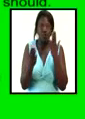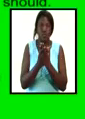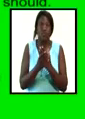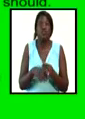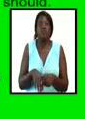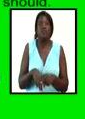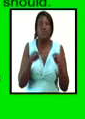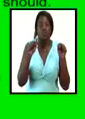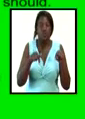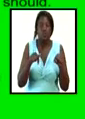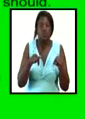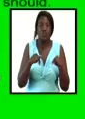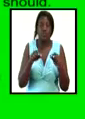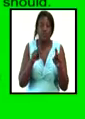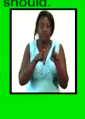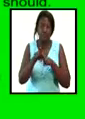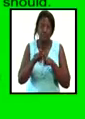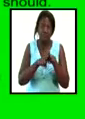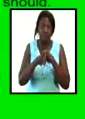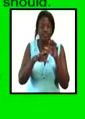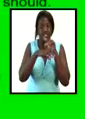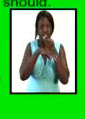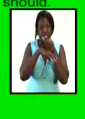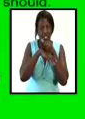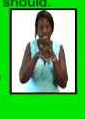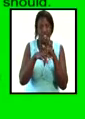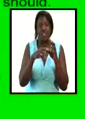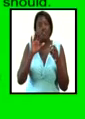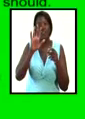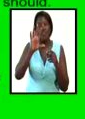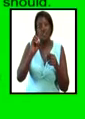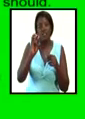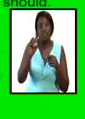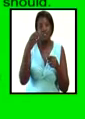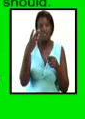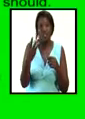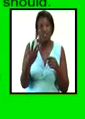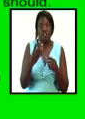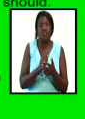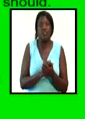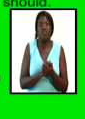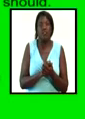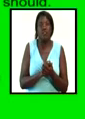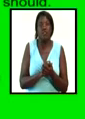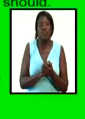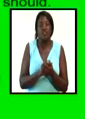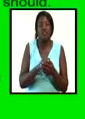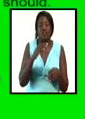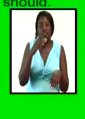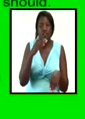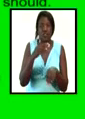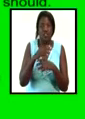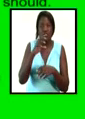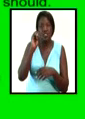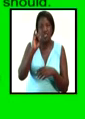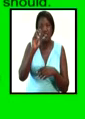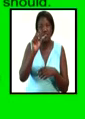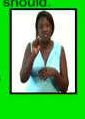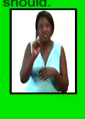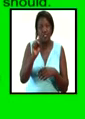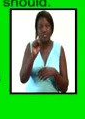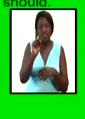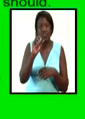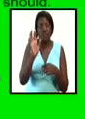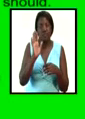today. Send the SMS to the number 5003. Then in the message box, write down the keyword for today's program.